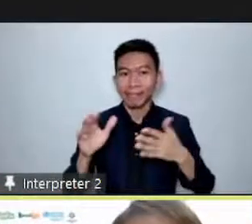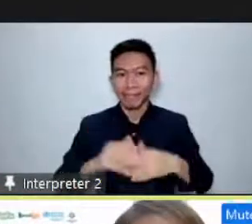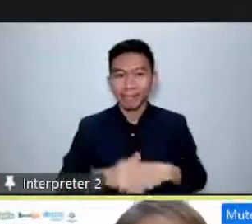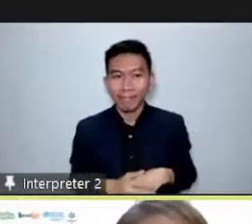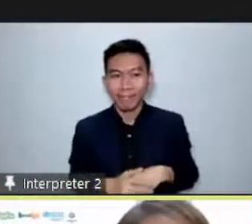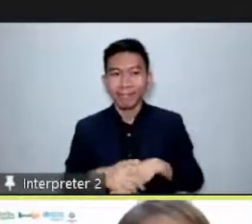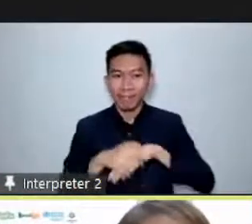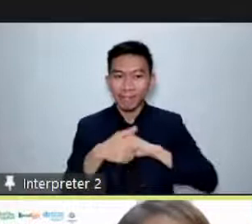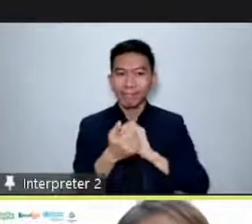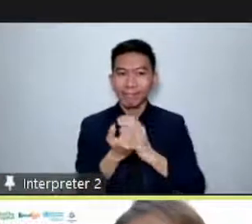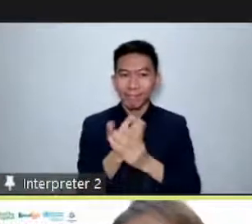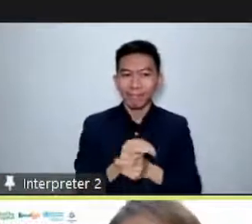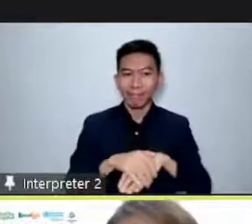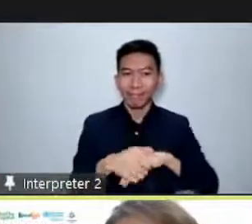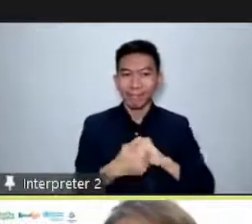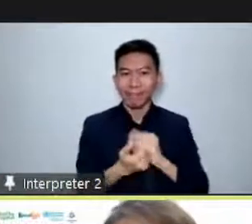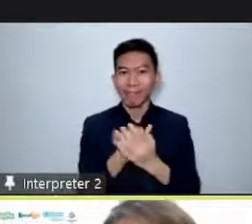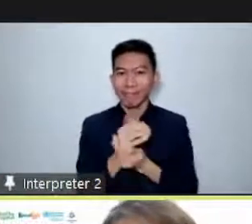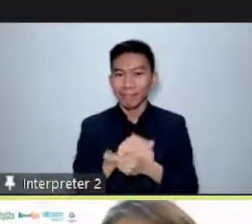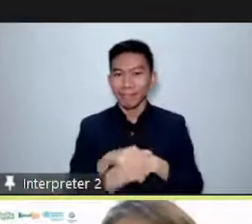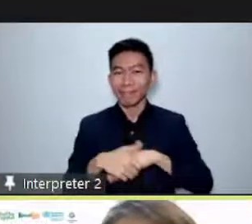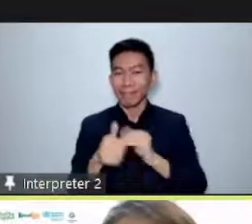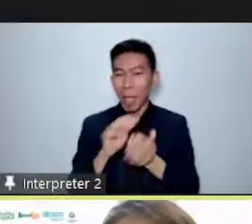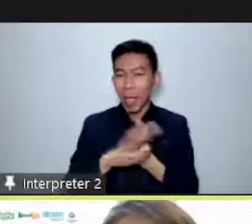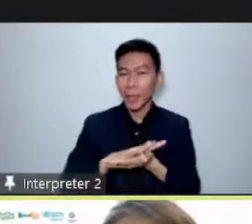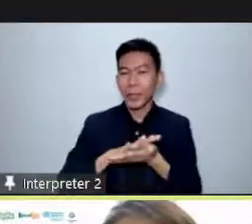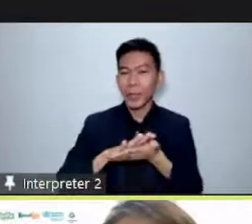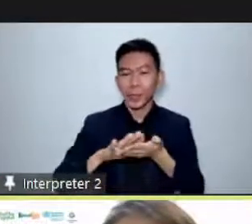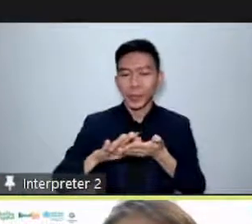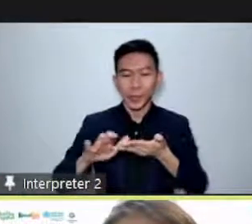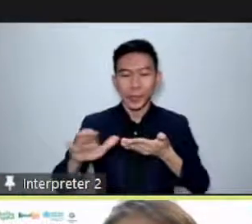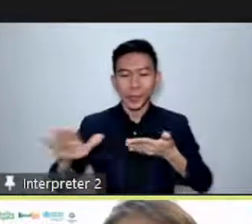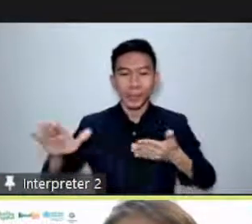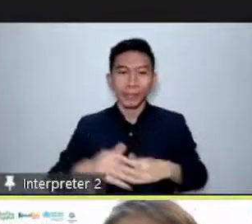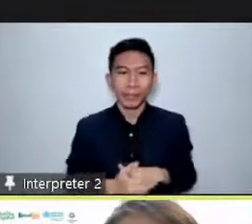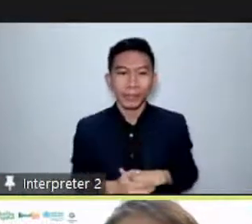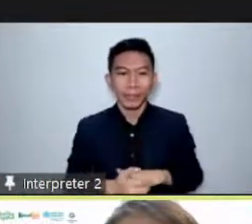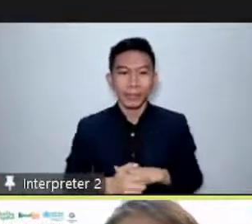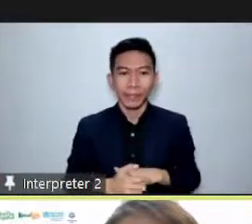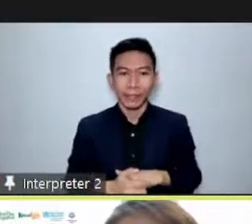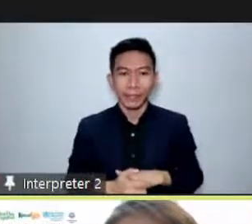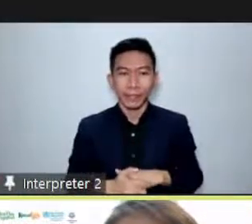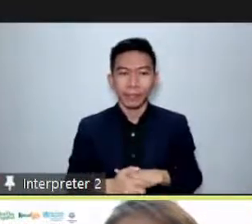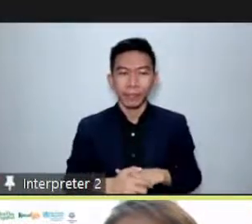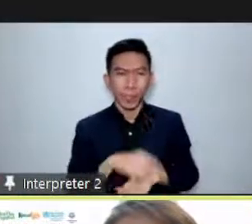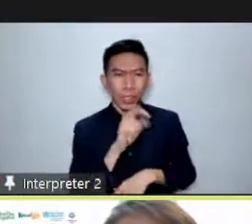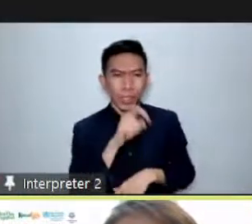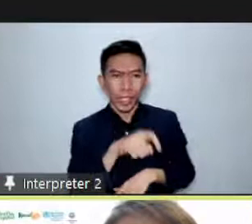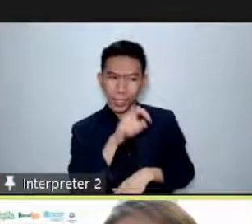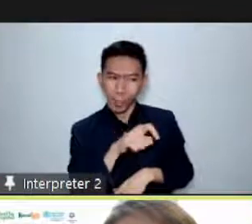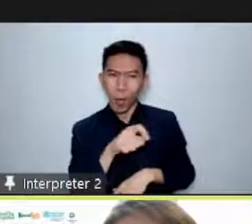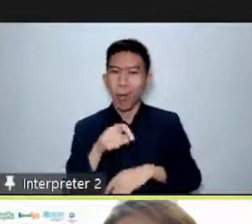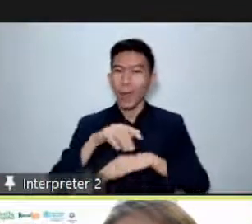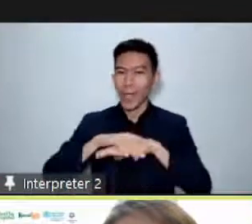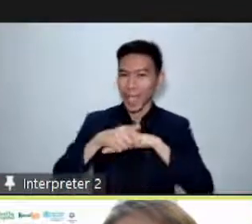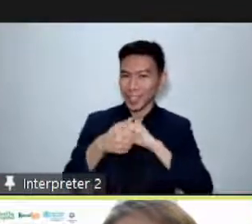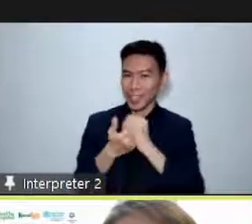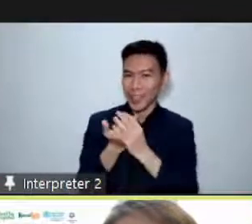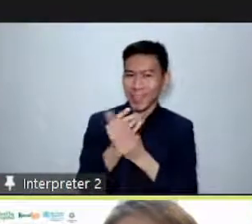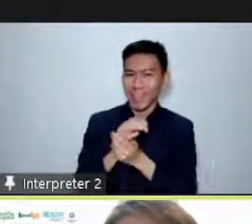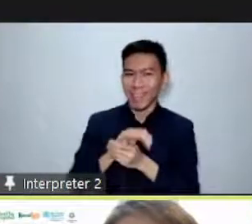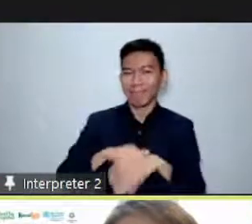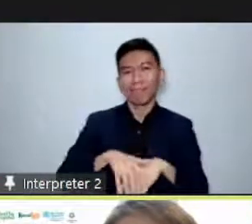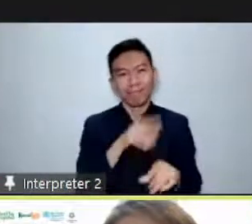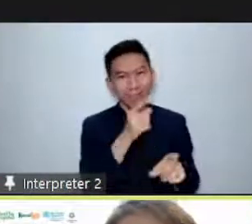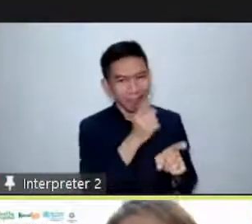scrubbly, scrubbly, bubbly. Wash them nice and clean. You need to wash our hands. That's